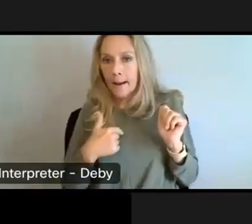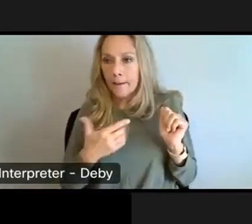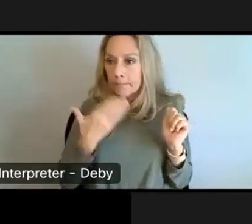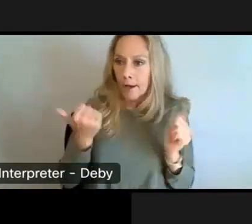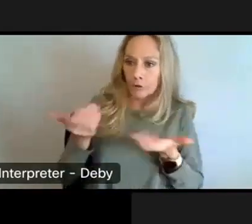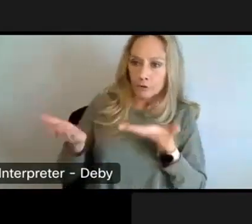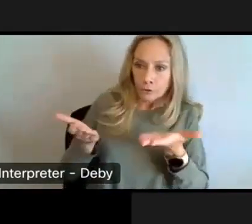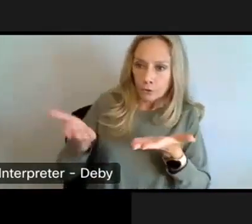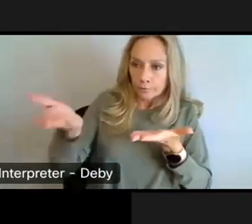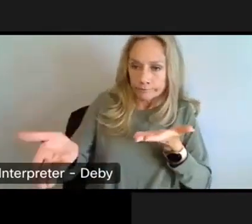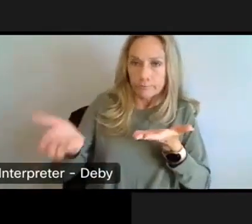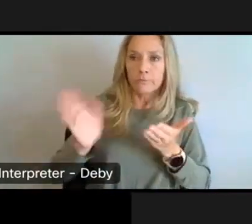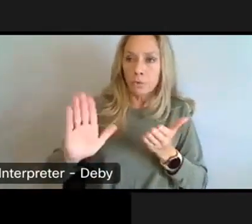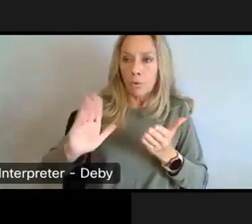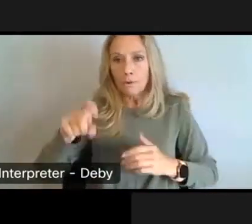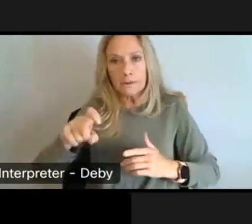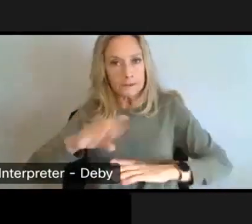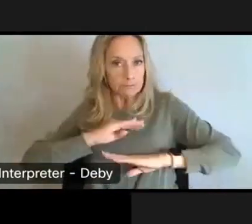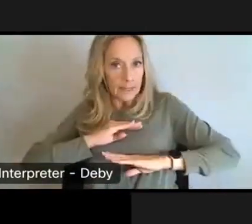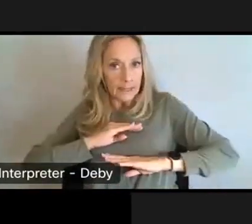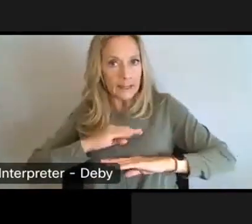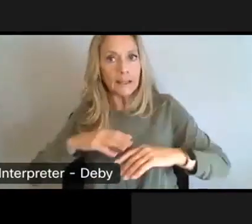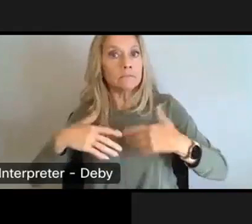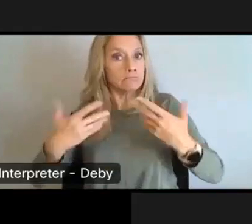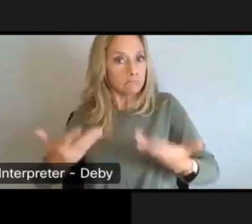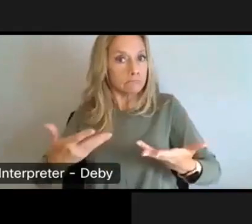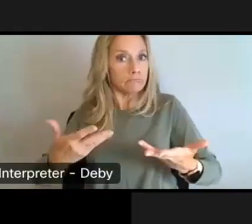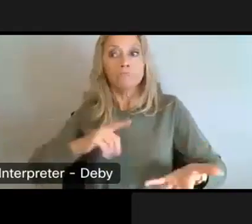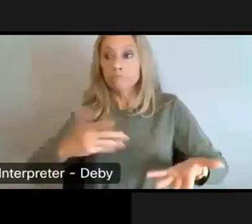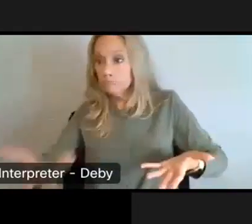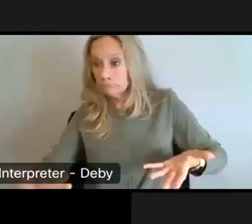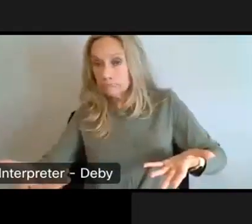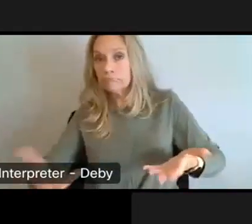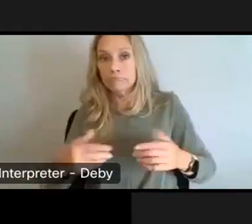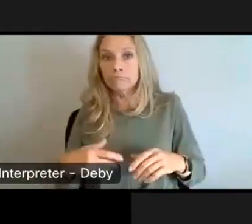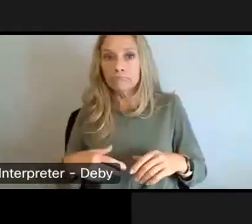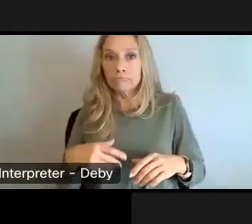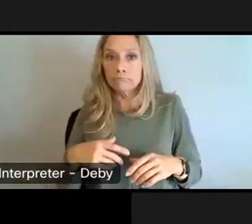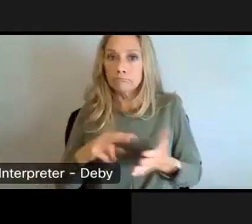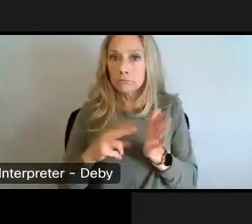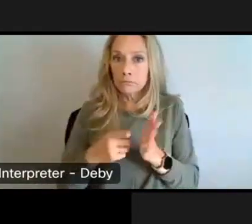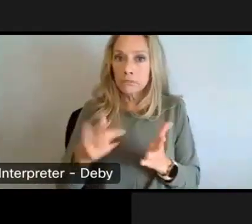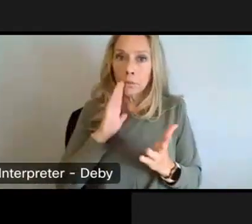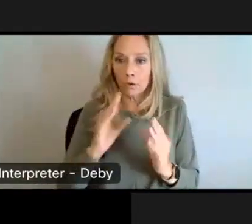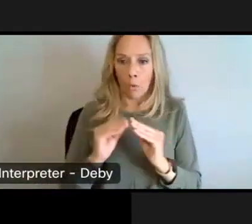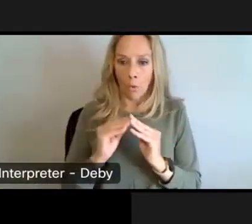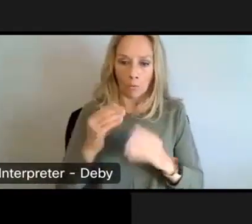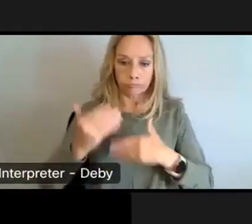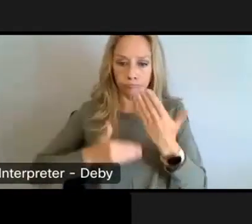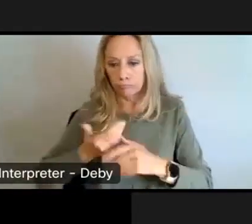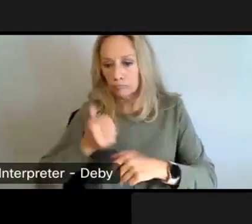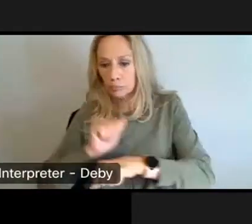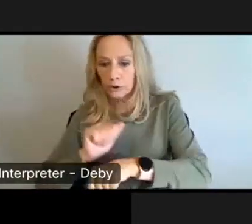serve you so that your needs are met? And then in turn is they're going to be more productive and they're going to do a better job for you.